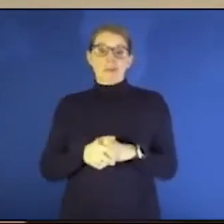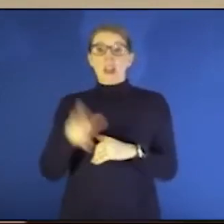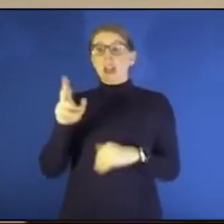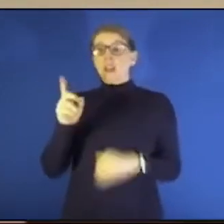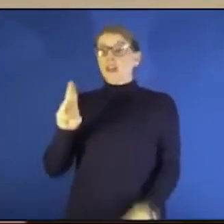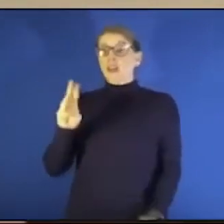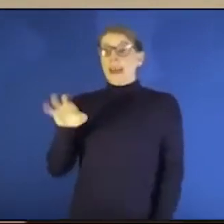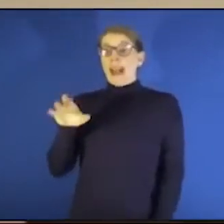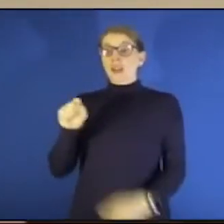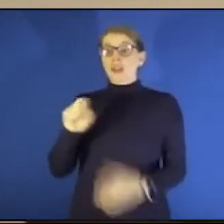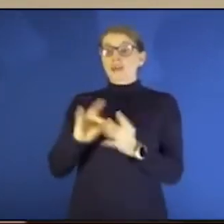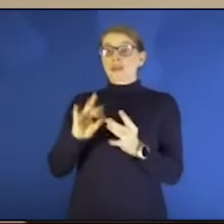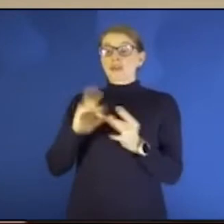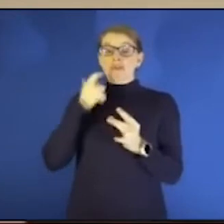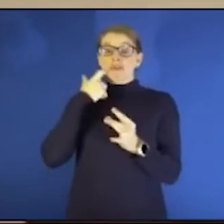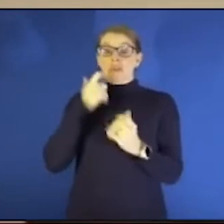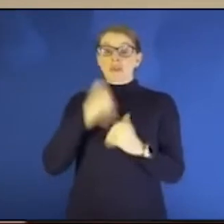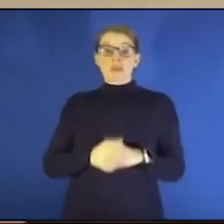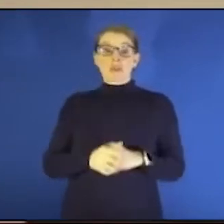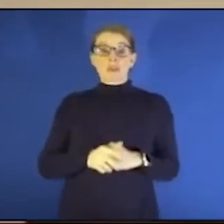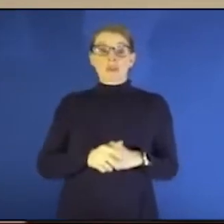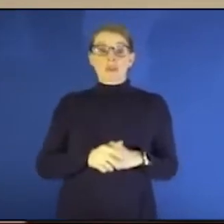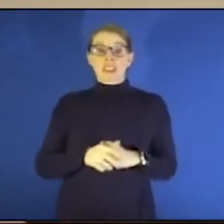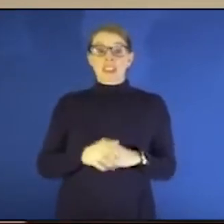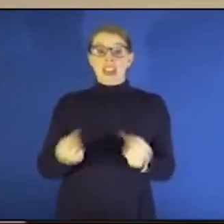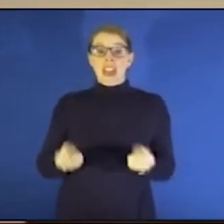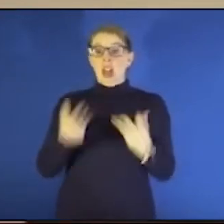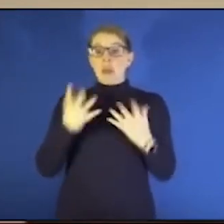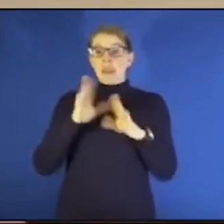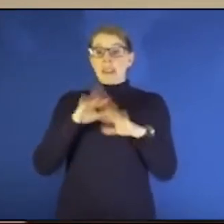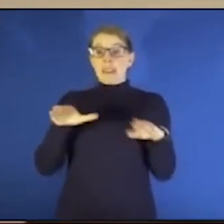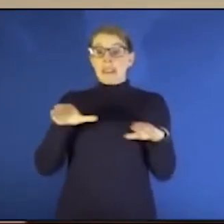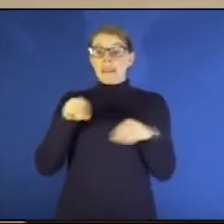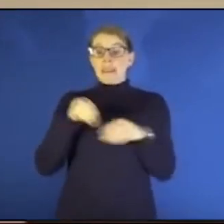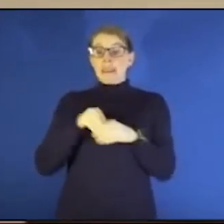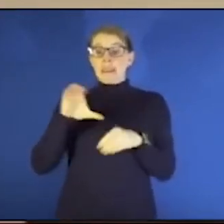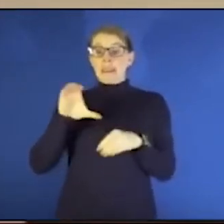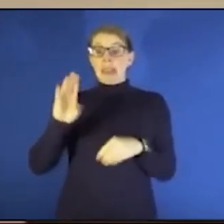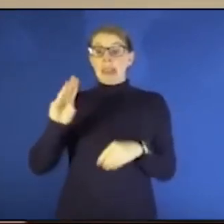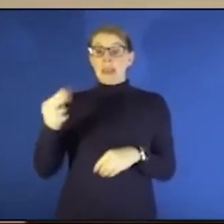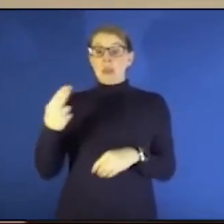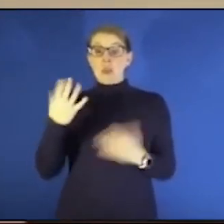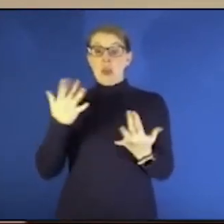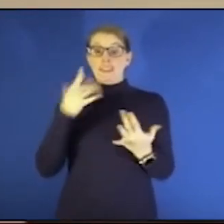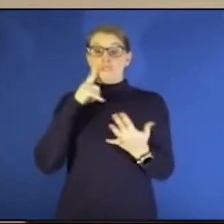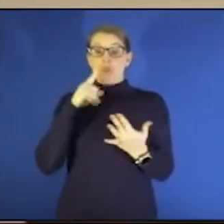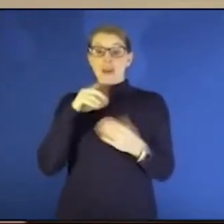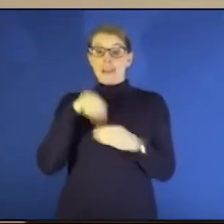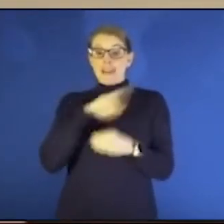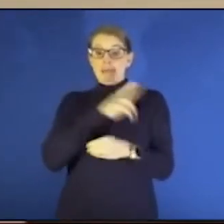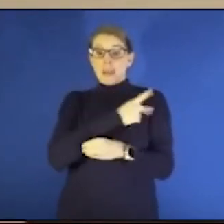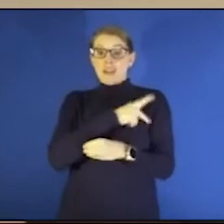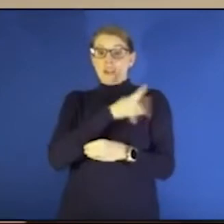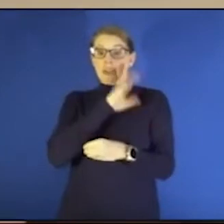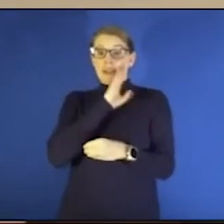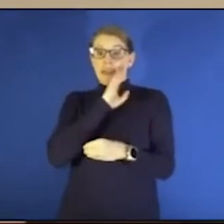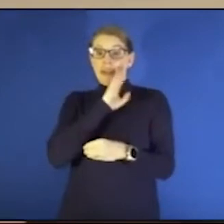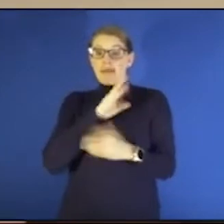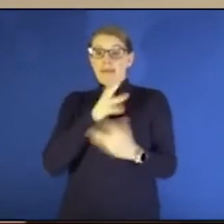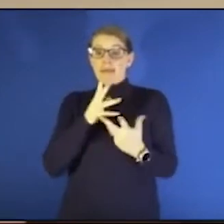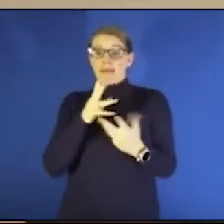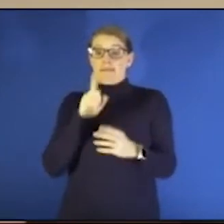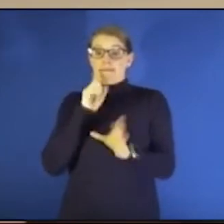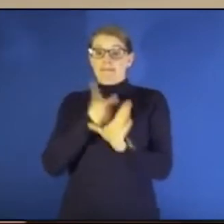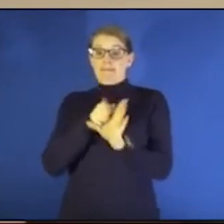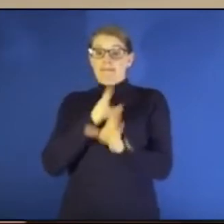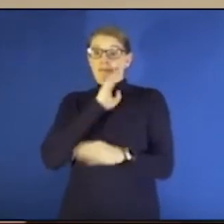where how many kids are at Children's Mercy right now waiting for an inpatient psych bed? 15, 20?